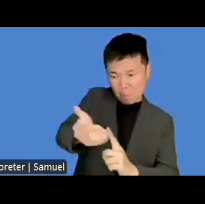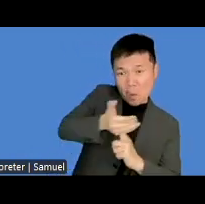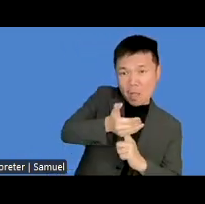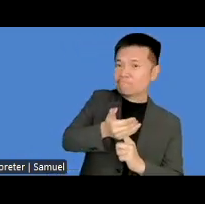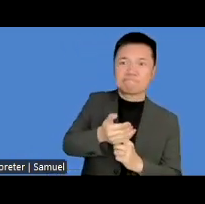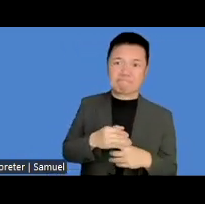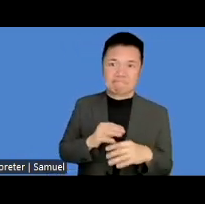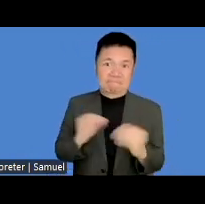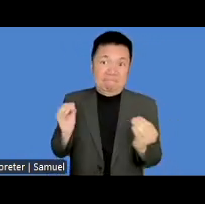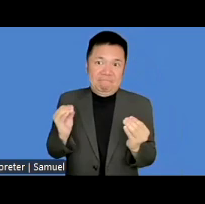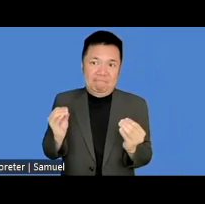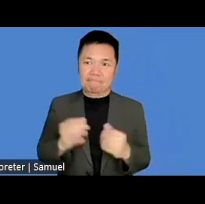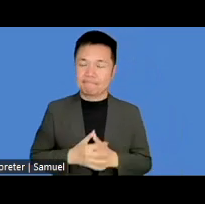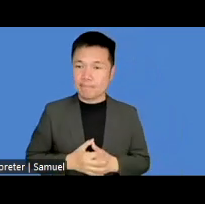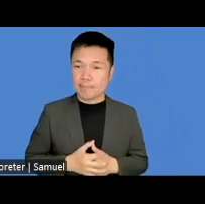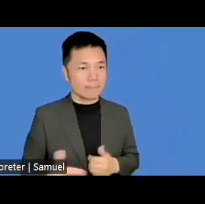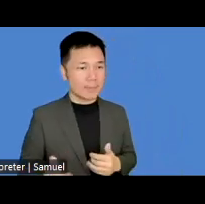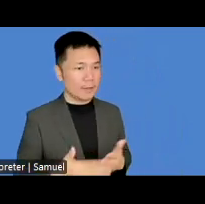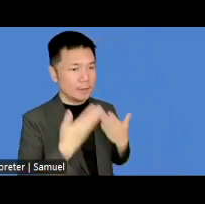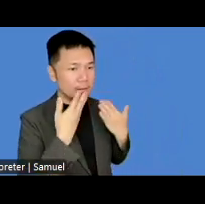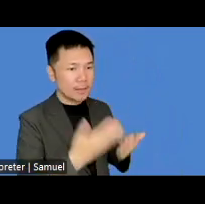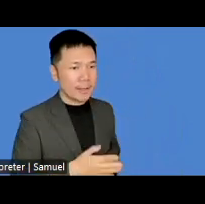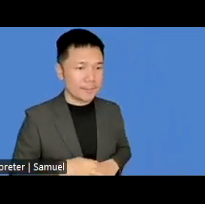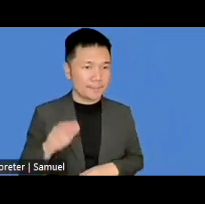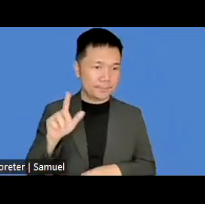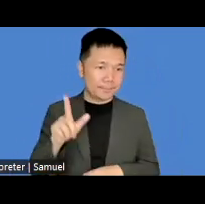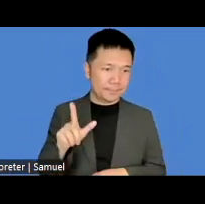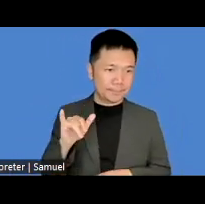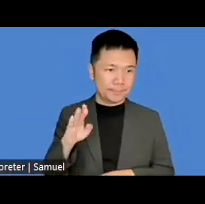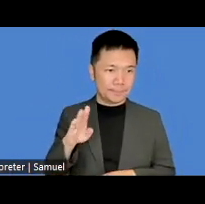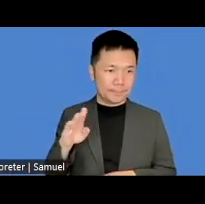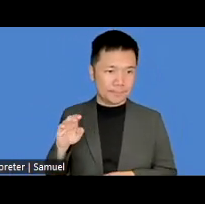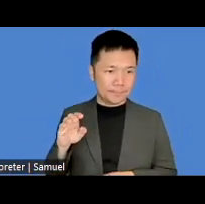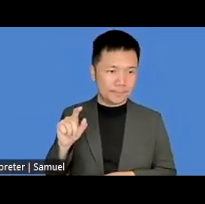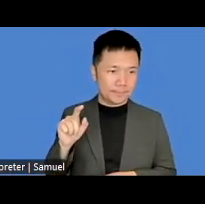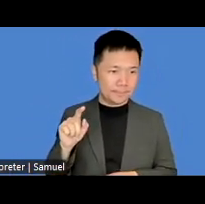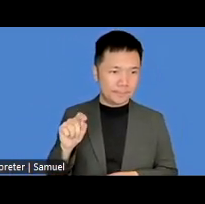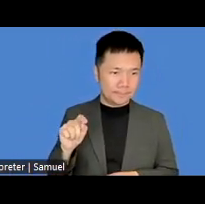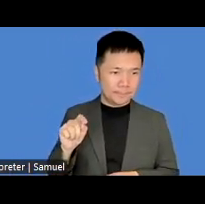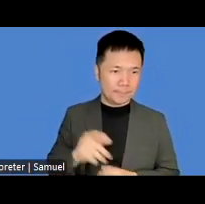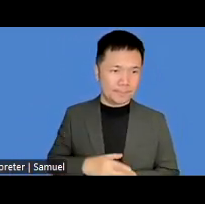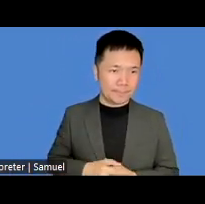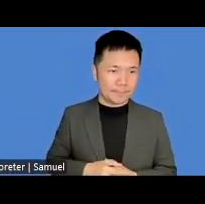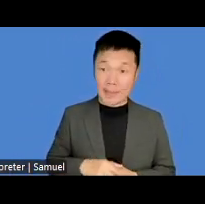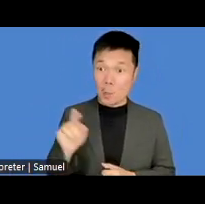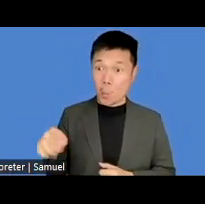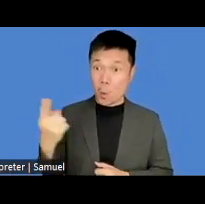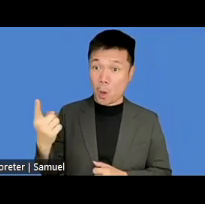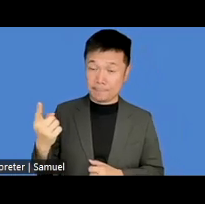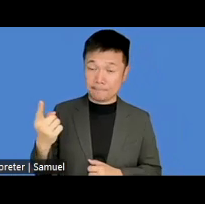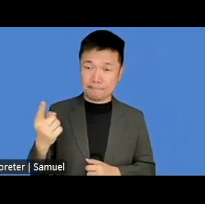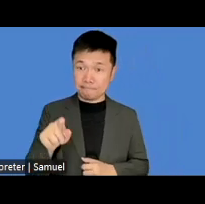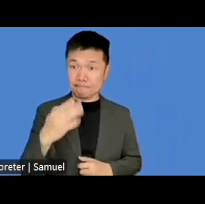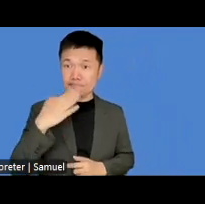Thank you so much, Elizabeth. I think one thing that you mentioned that really stood out to me is when you said